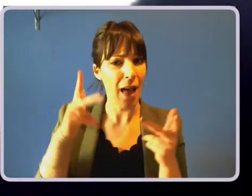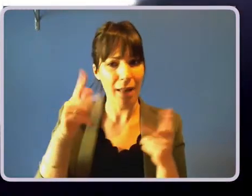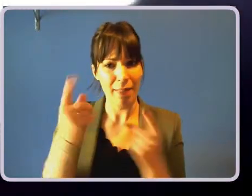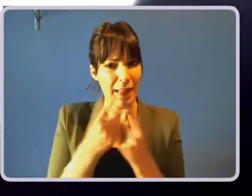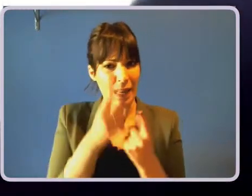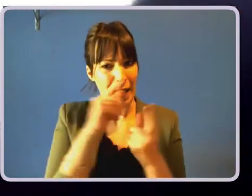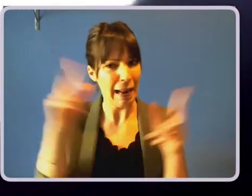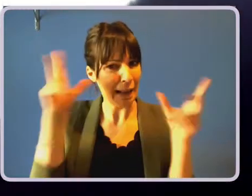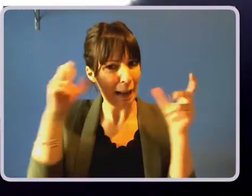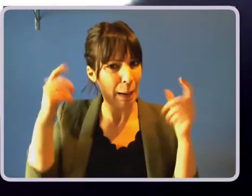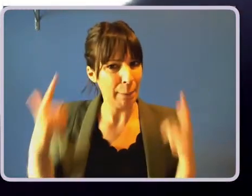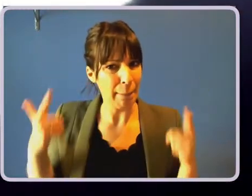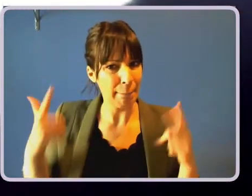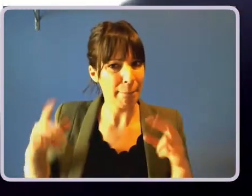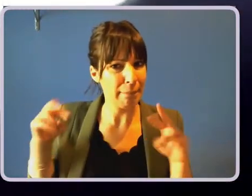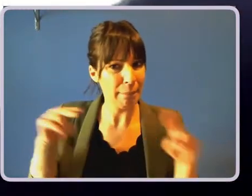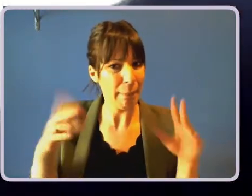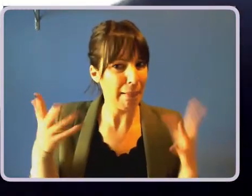going to.